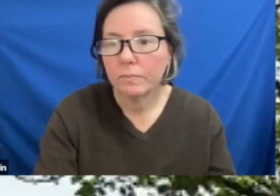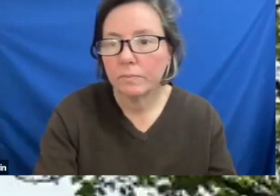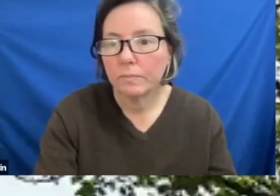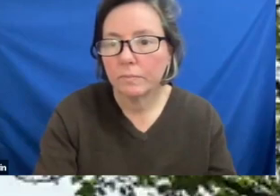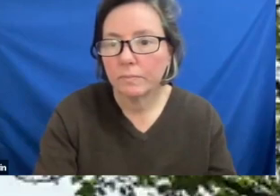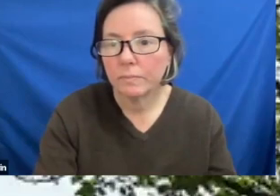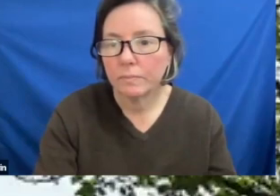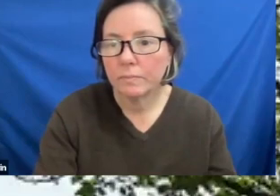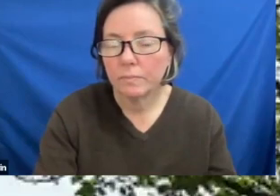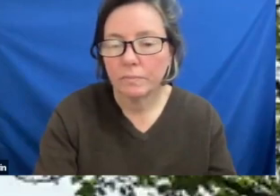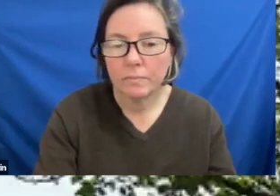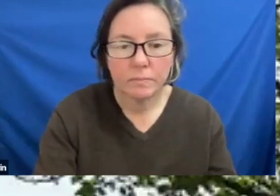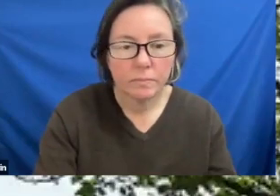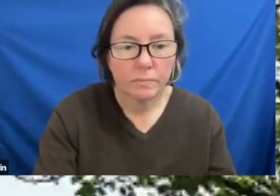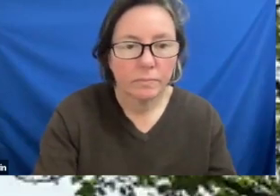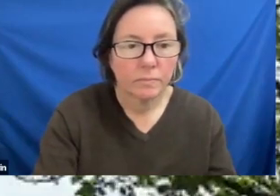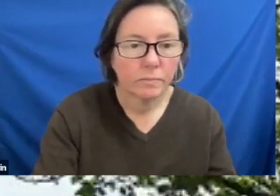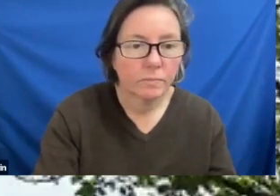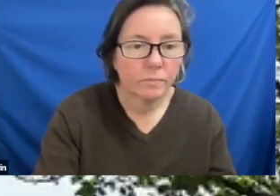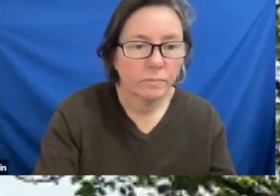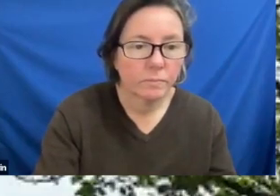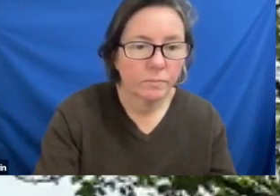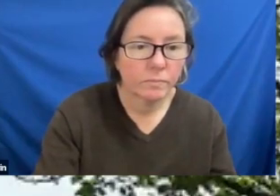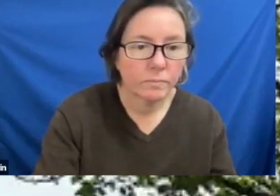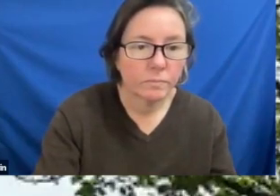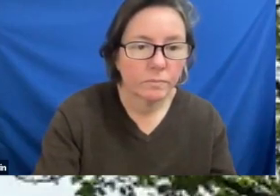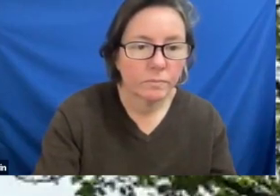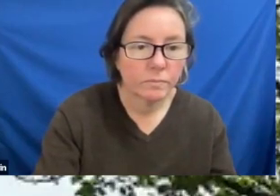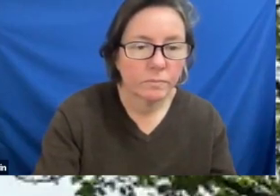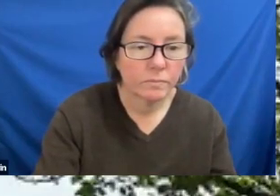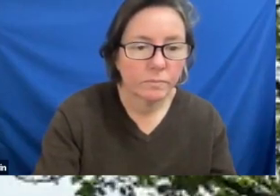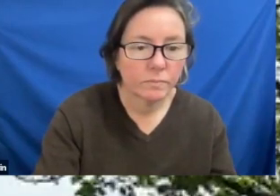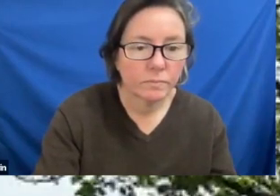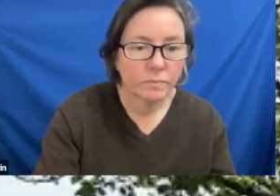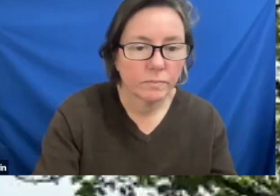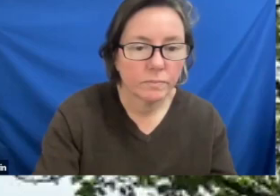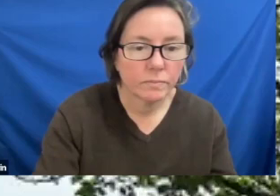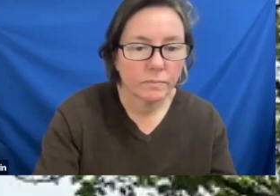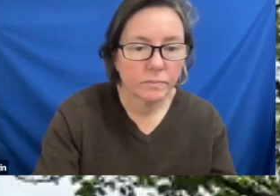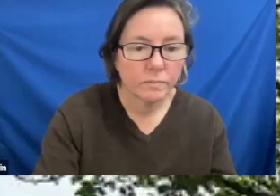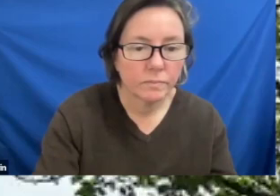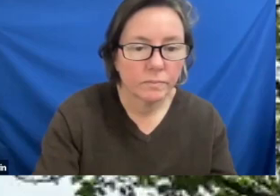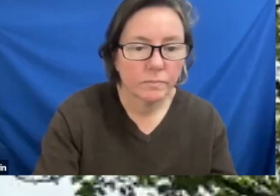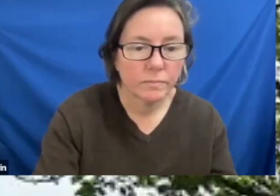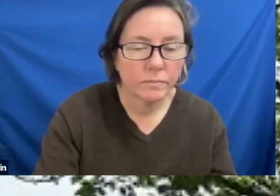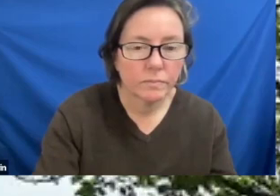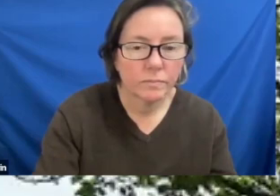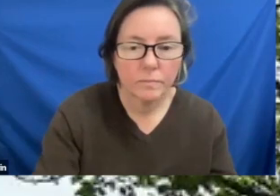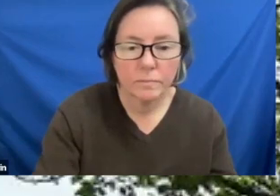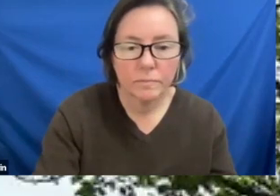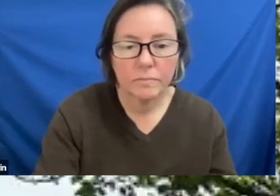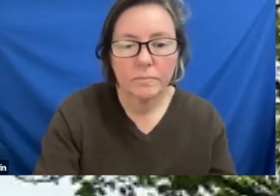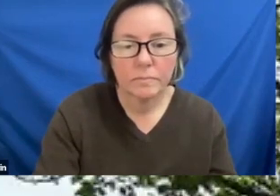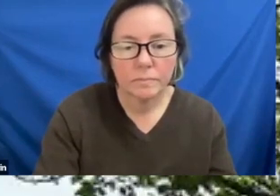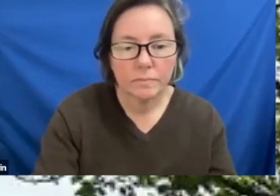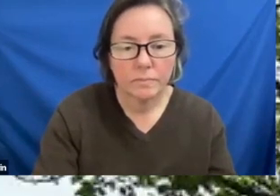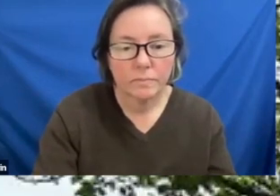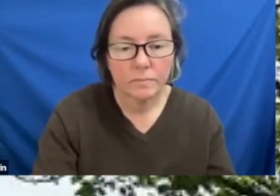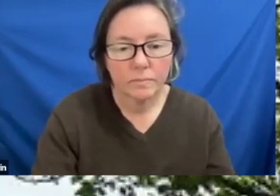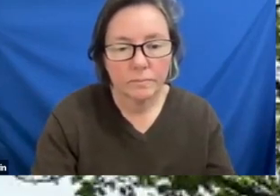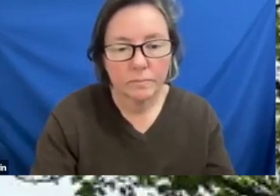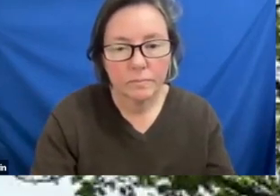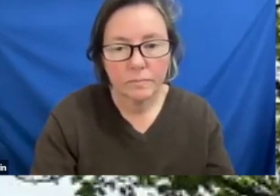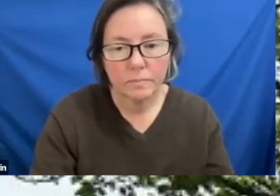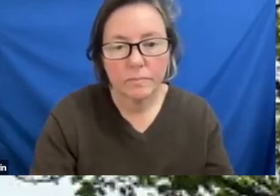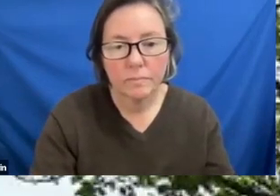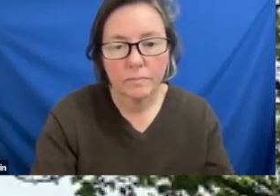you going to get PowerPoint on request, or are you going to send it out? So as part of the registration, everyone gave an email